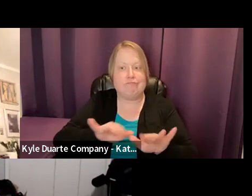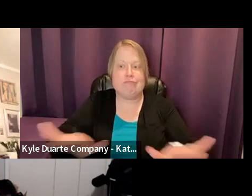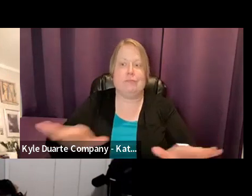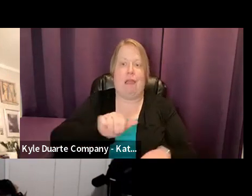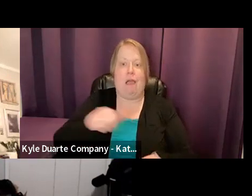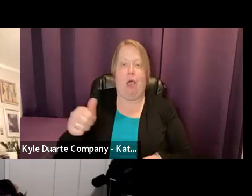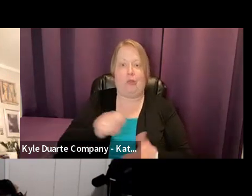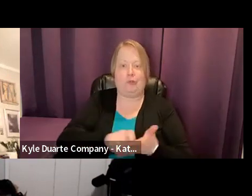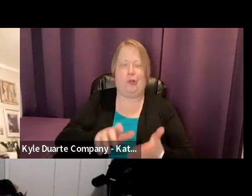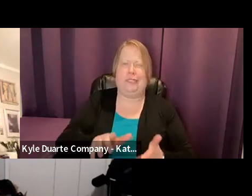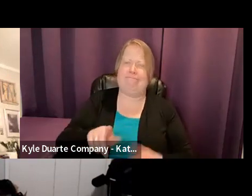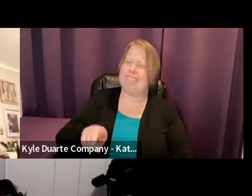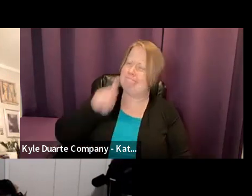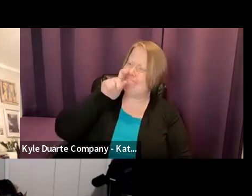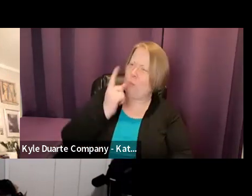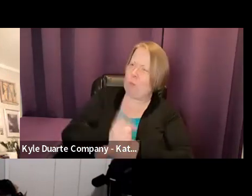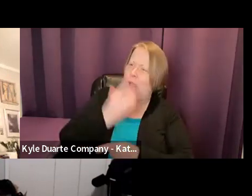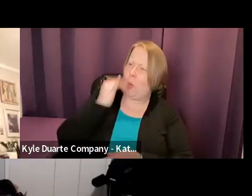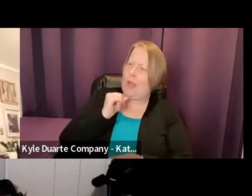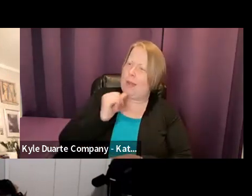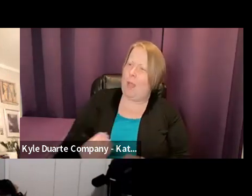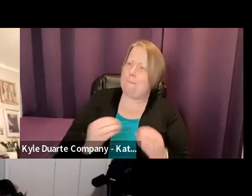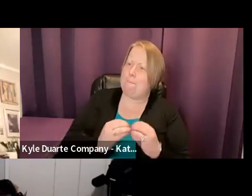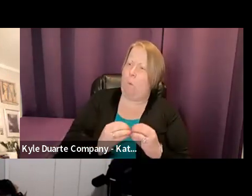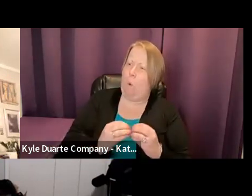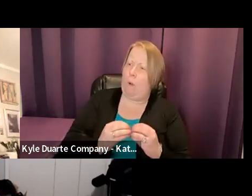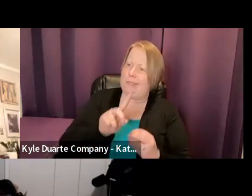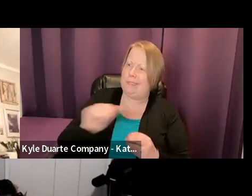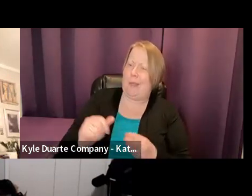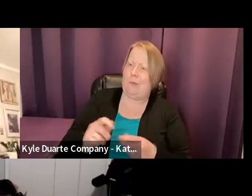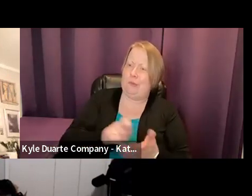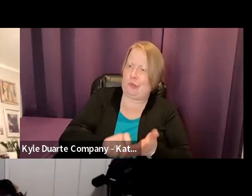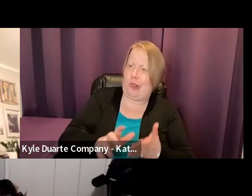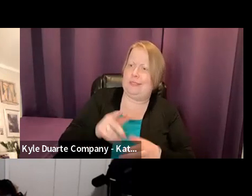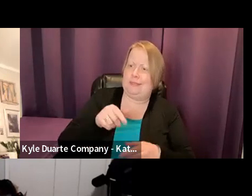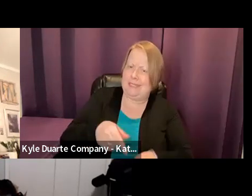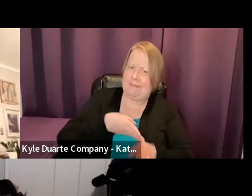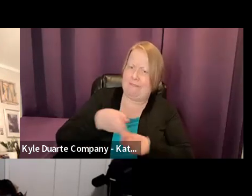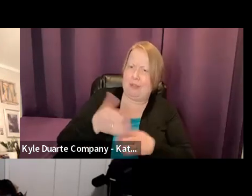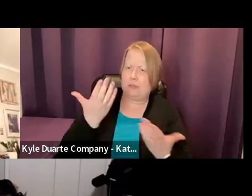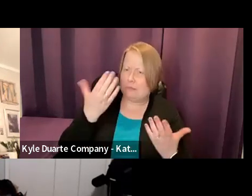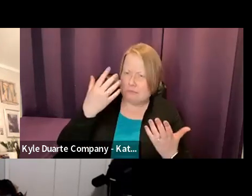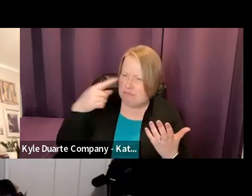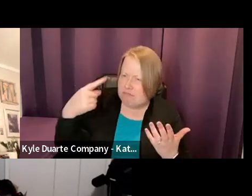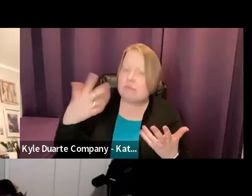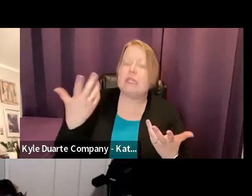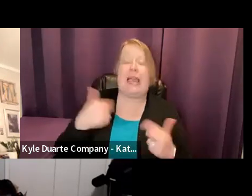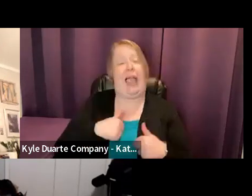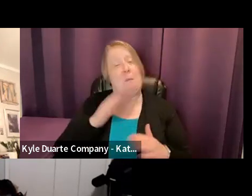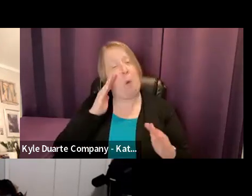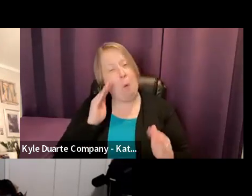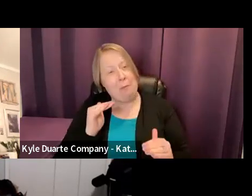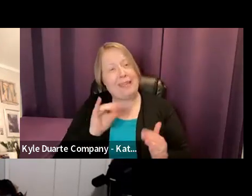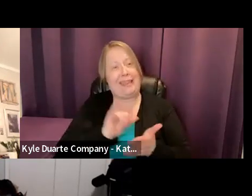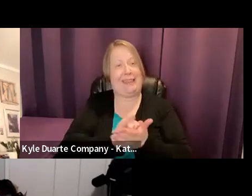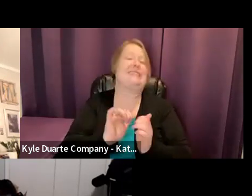why aren't there more disabled journalists in entertainment, in the field at all? So I would like to hope that that's how